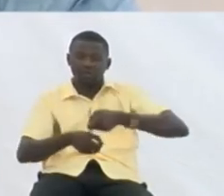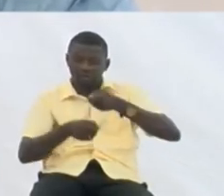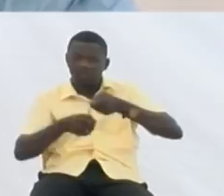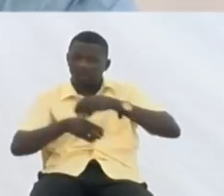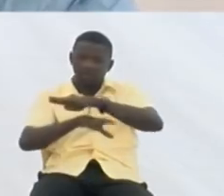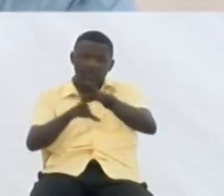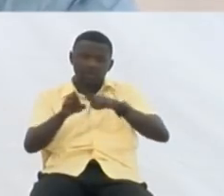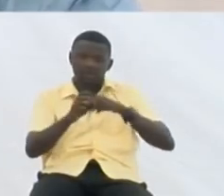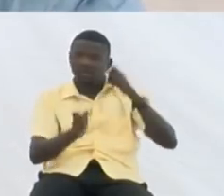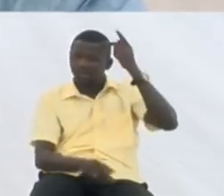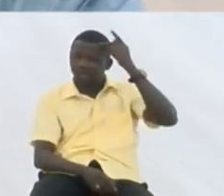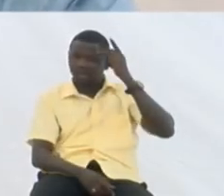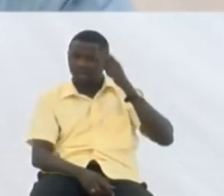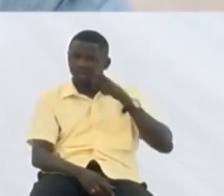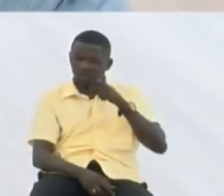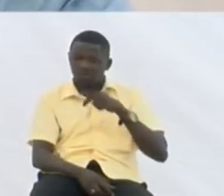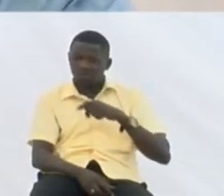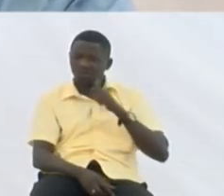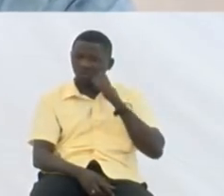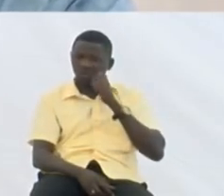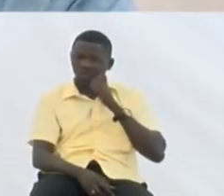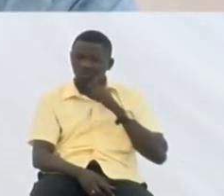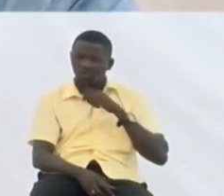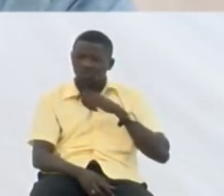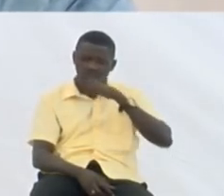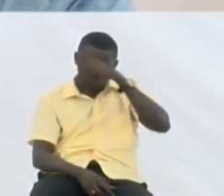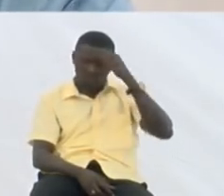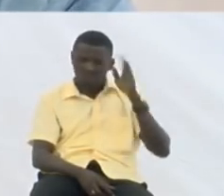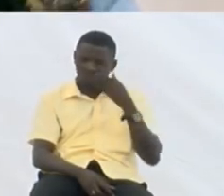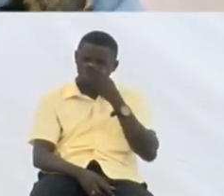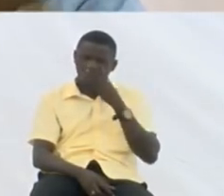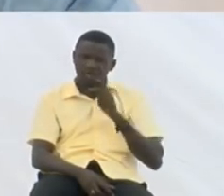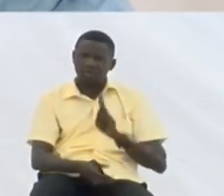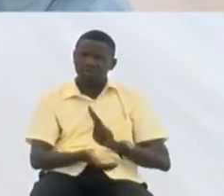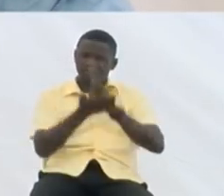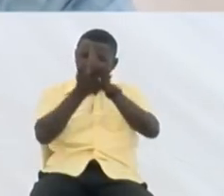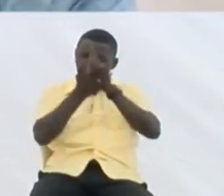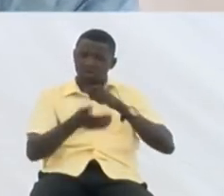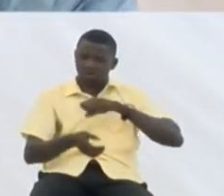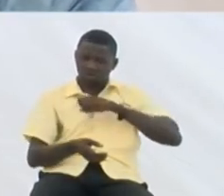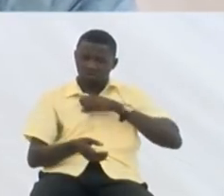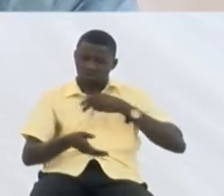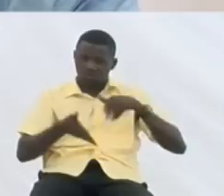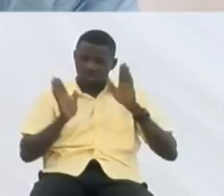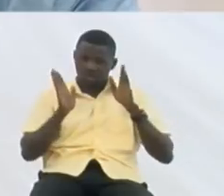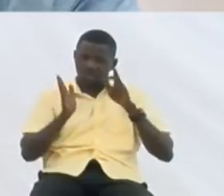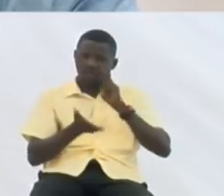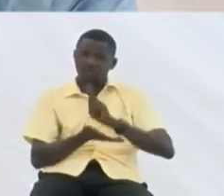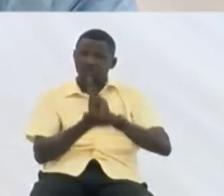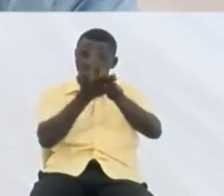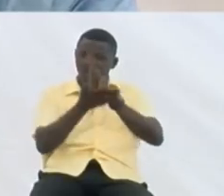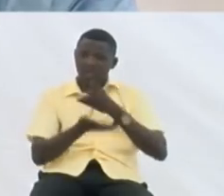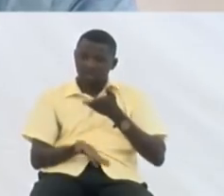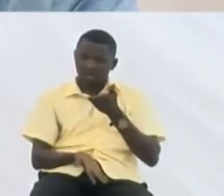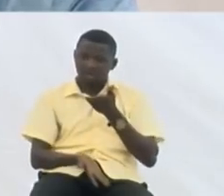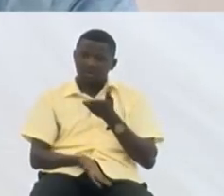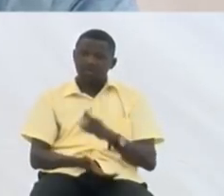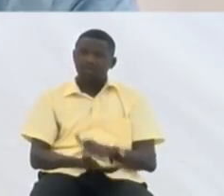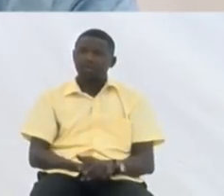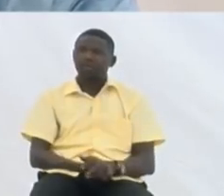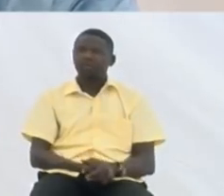voluntarily? Ako Yaya Jame lo balengo membe Kanilai. Fali kata ali fongole jeo nyaka diya ali fongole bang.